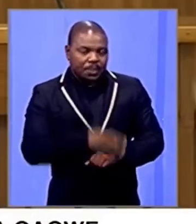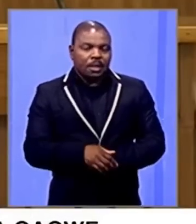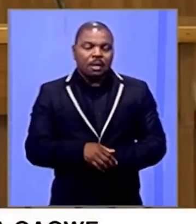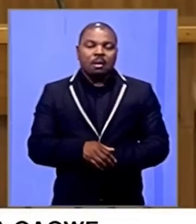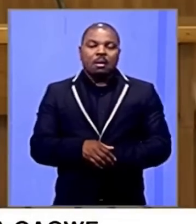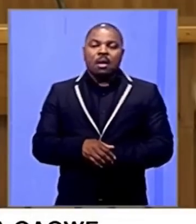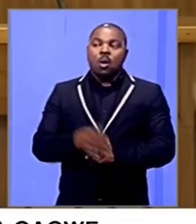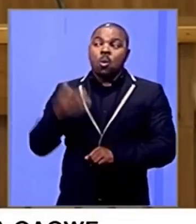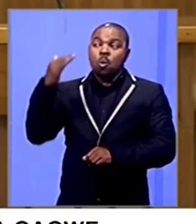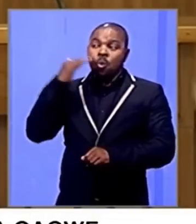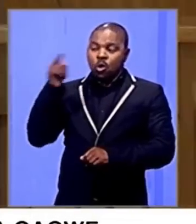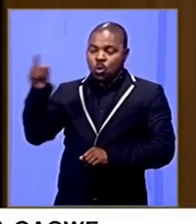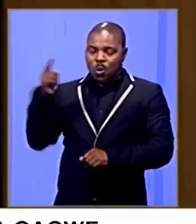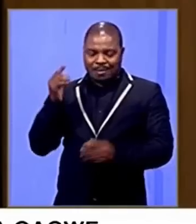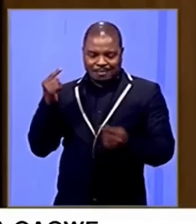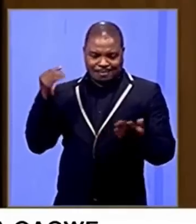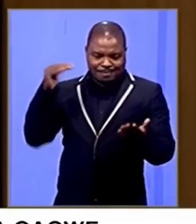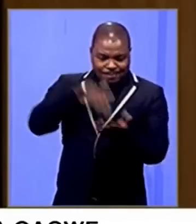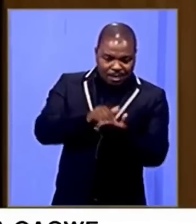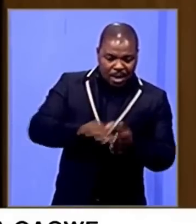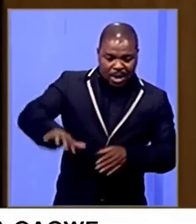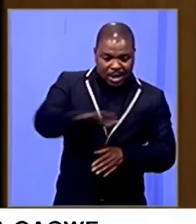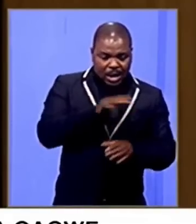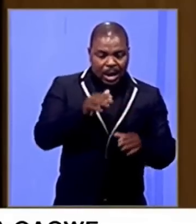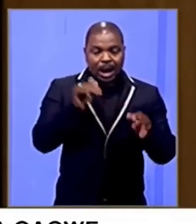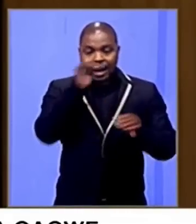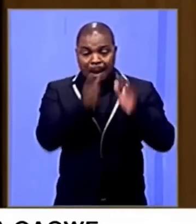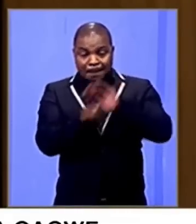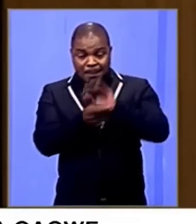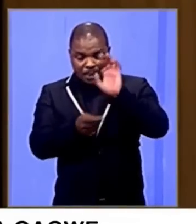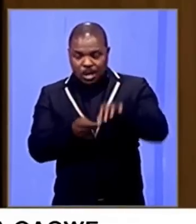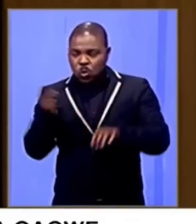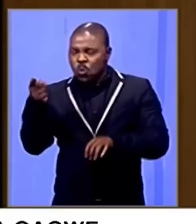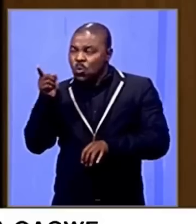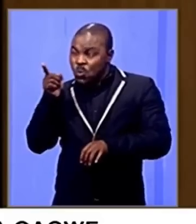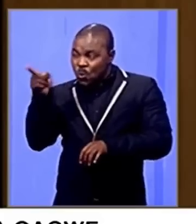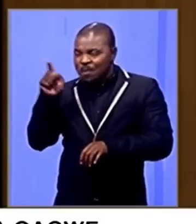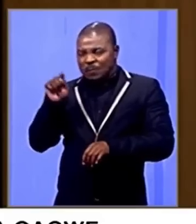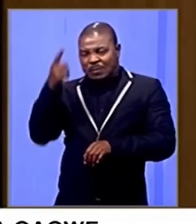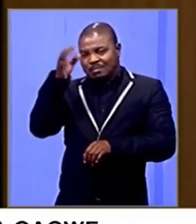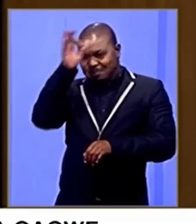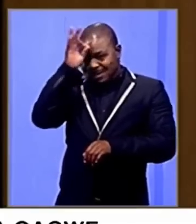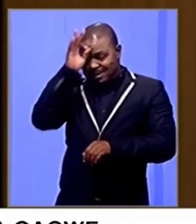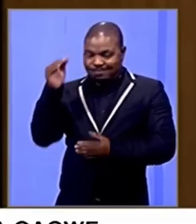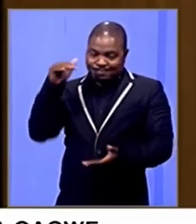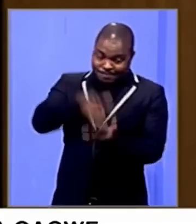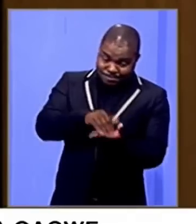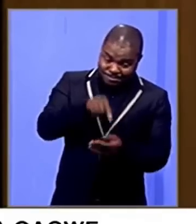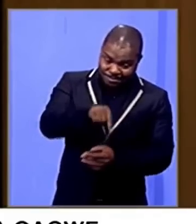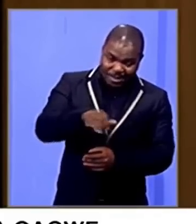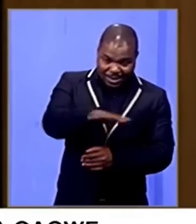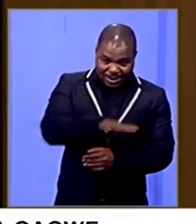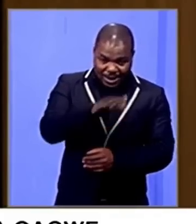the crime scene, the first officer to arrive at the crime scene, what do you